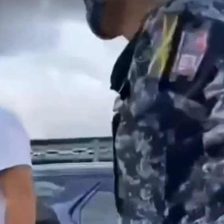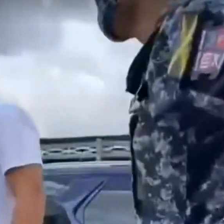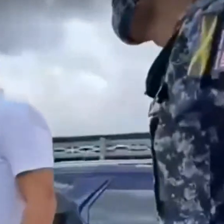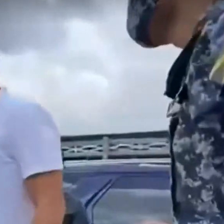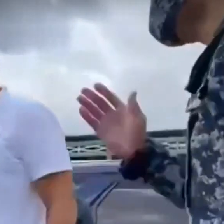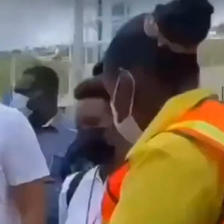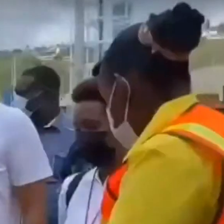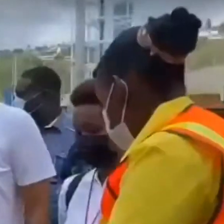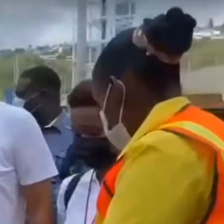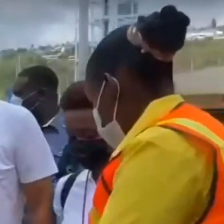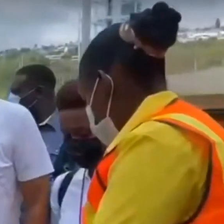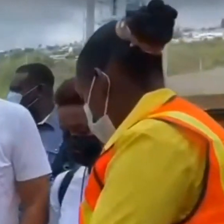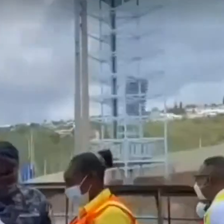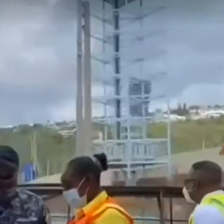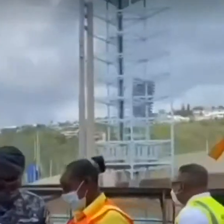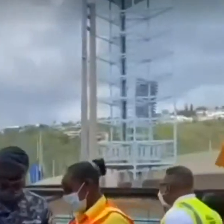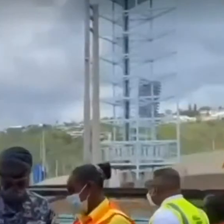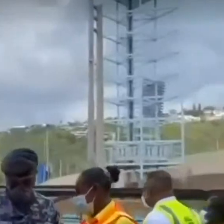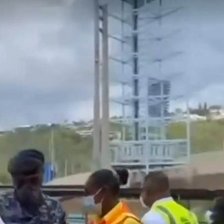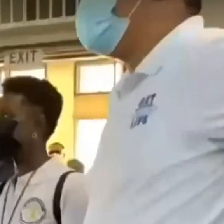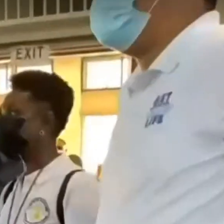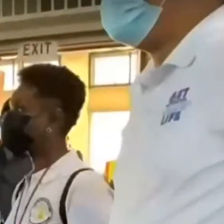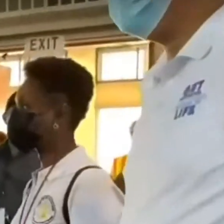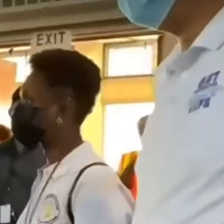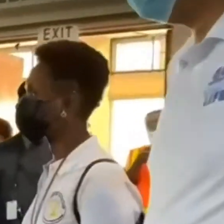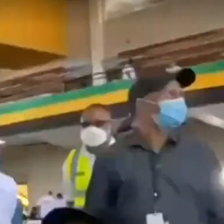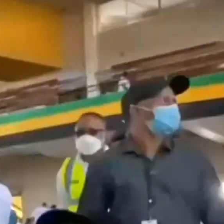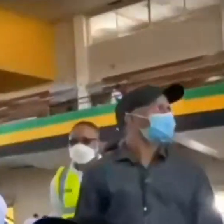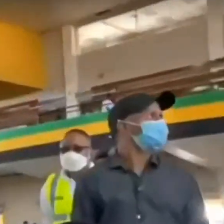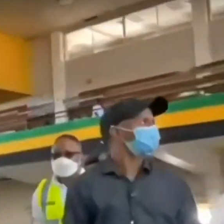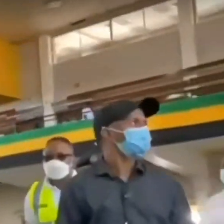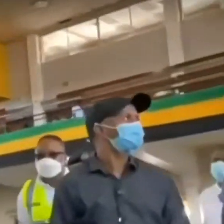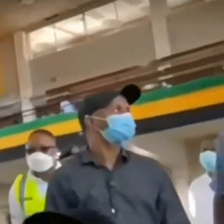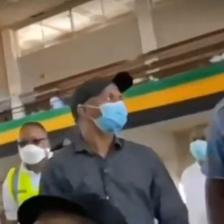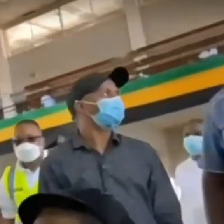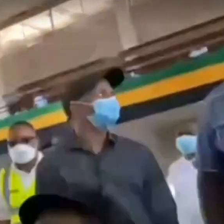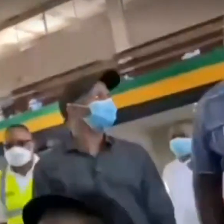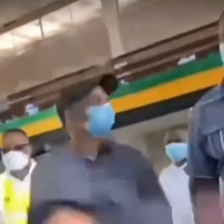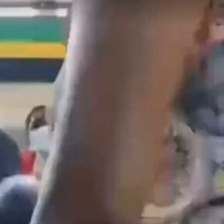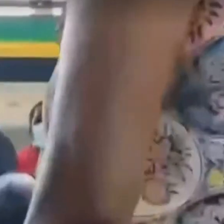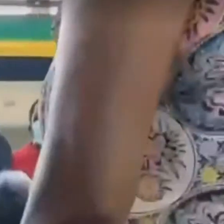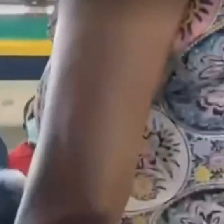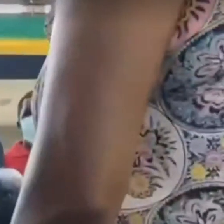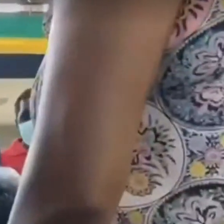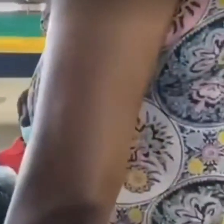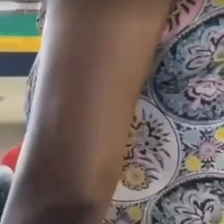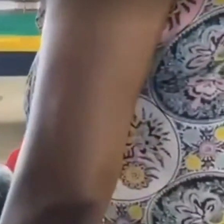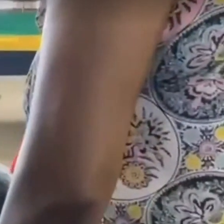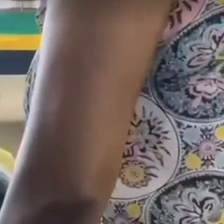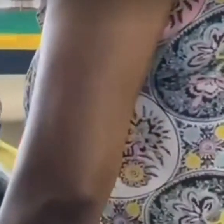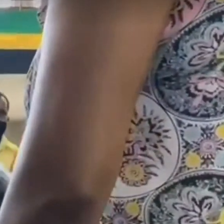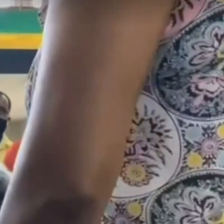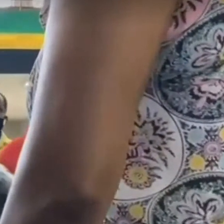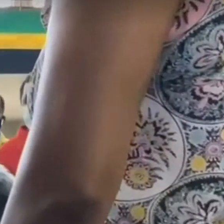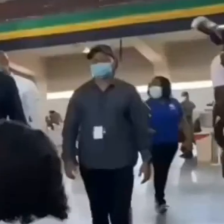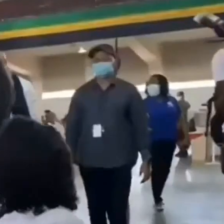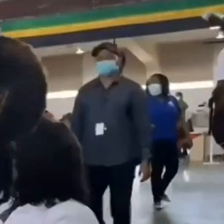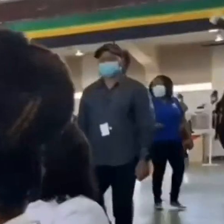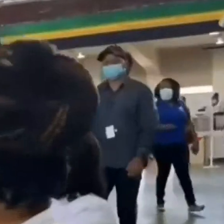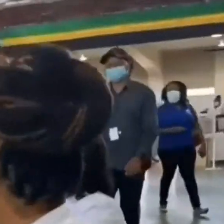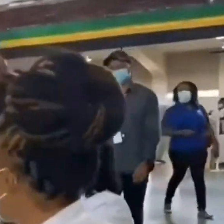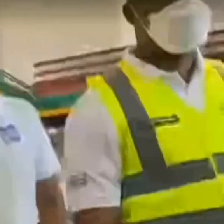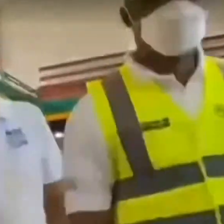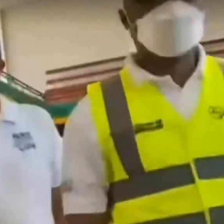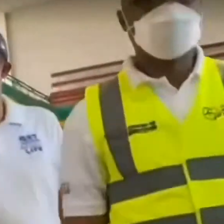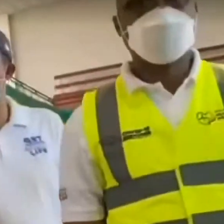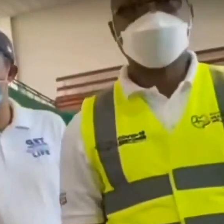dismayed. When I see the clock ticking away and things are not in place, everything in life